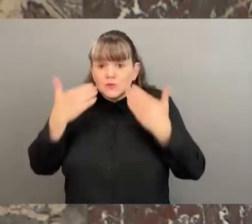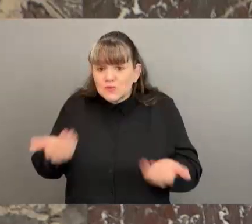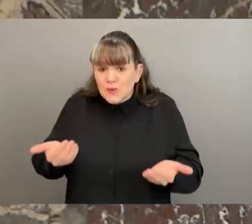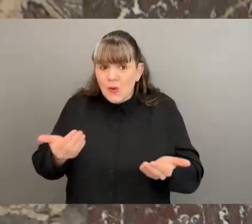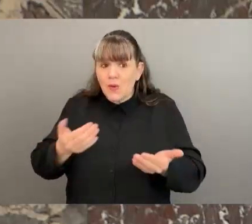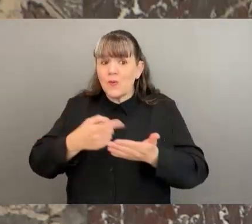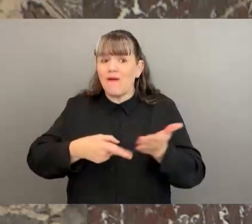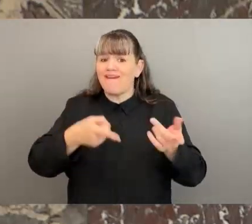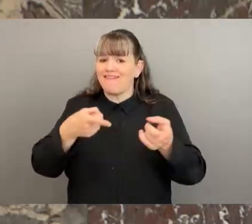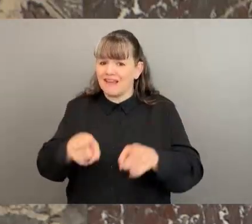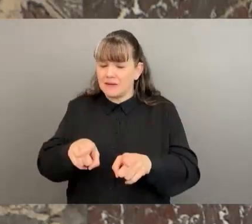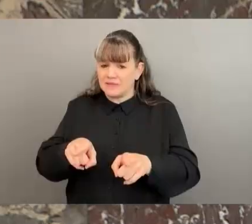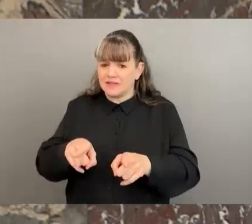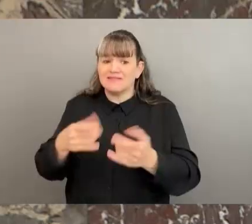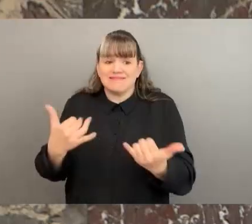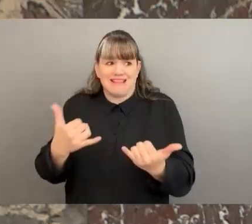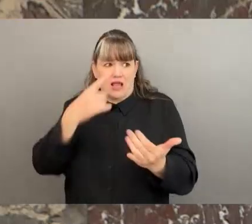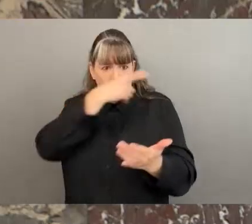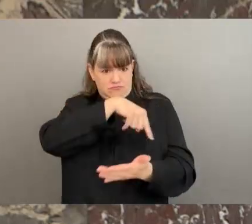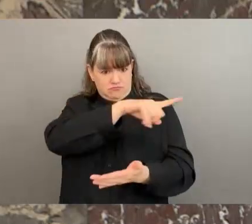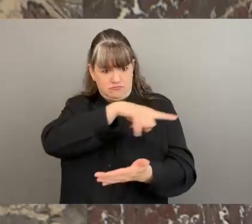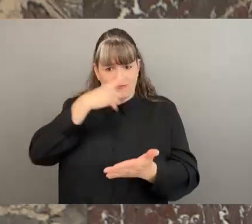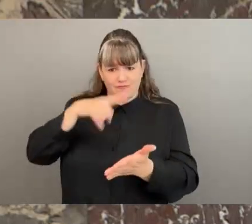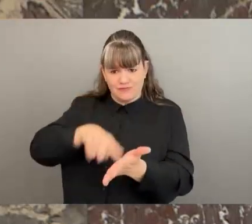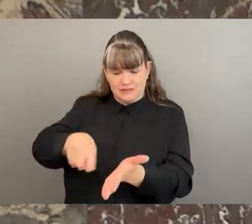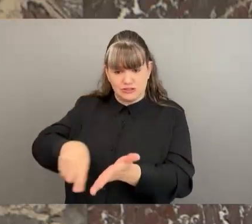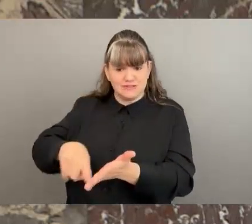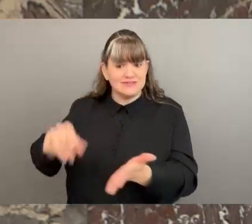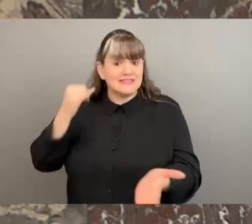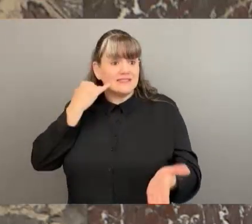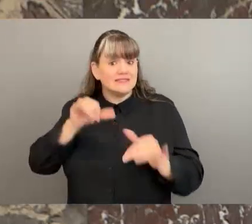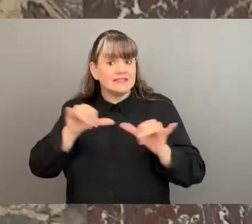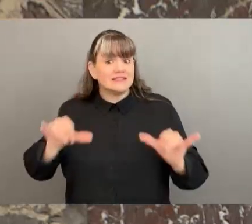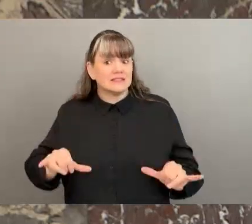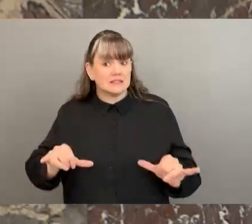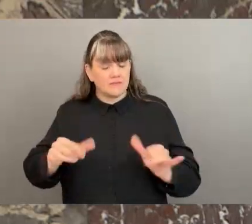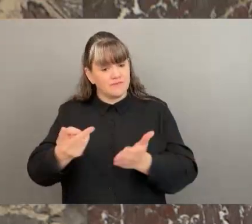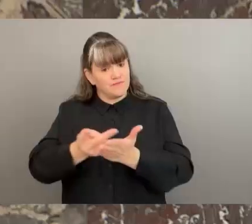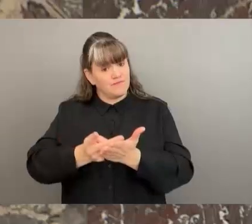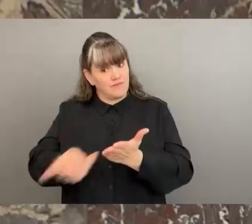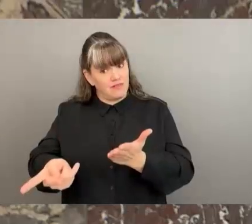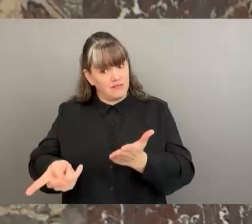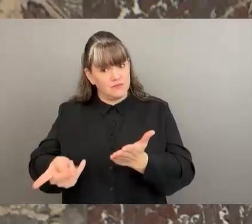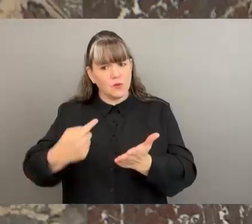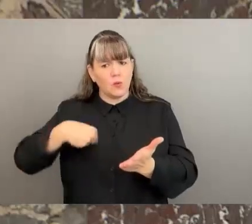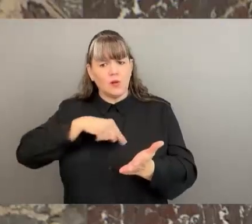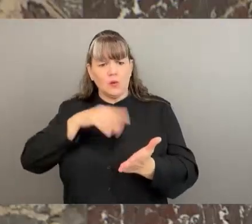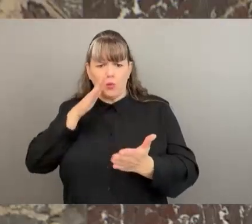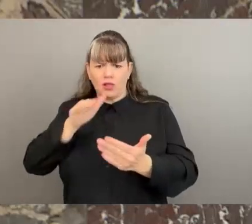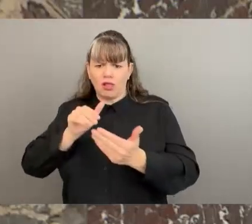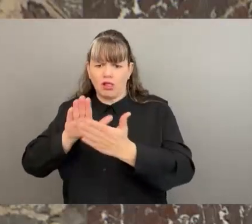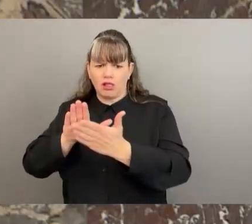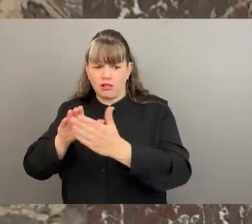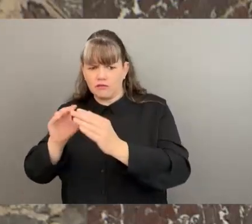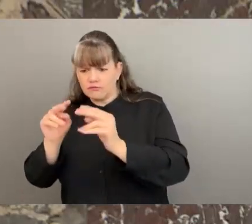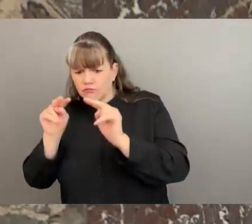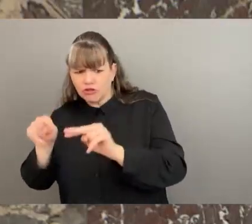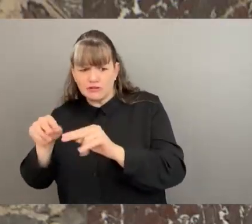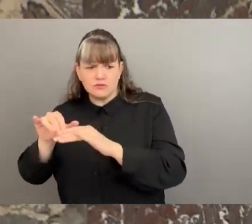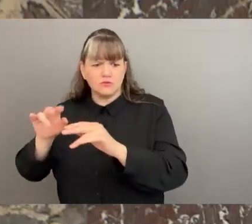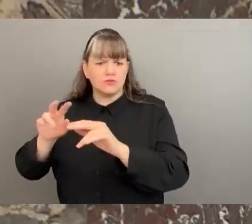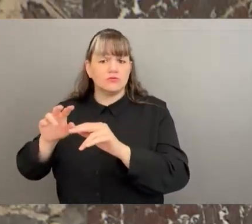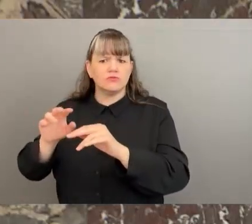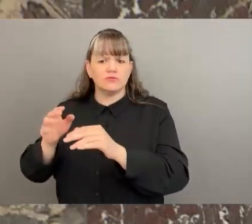system, we will address them. If this was an individual who made a decision to run down a bunch of people, then he will be